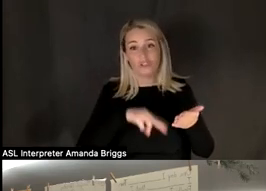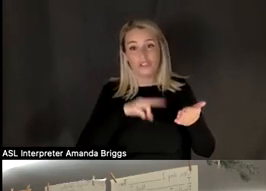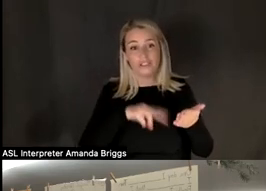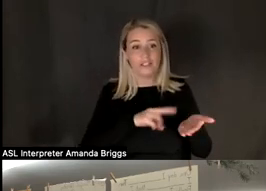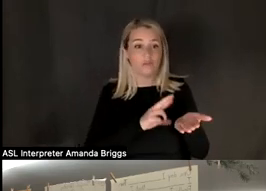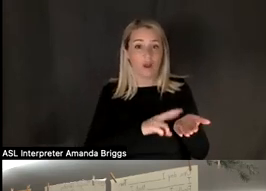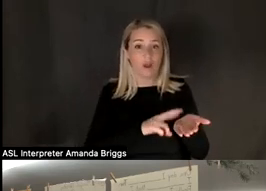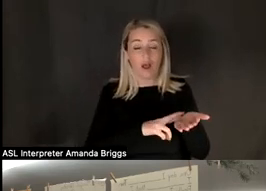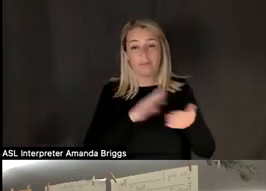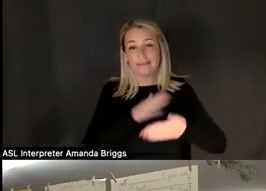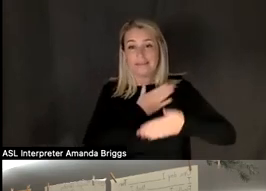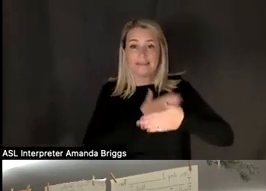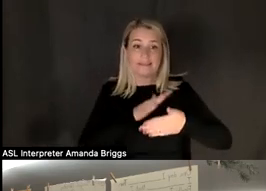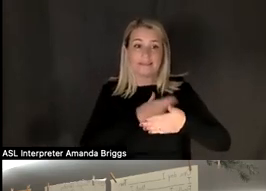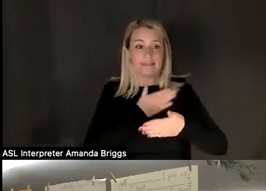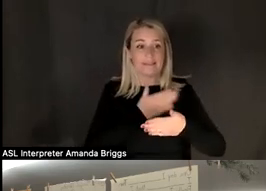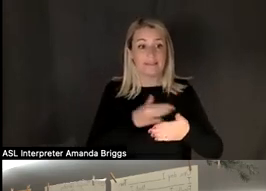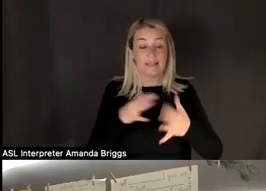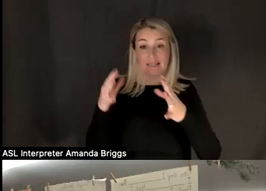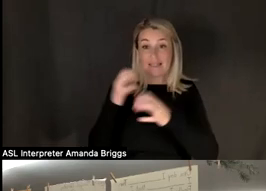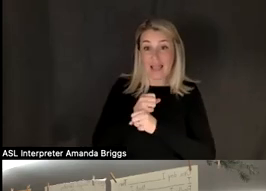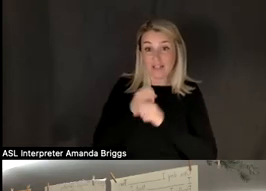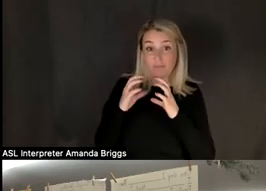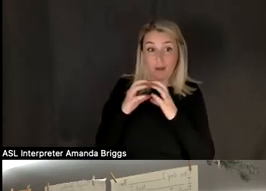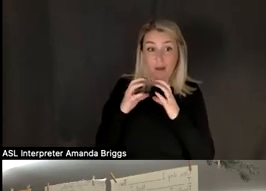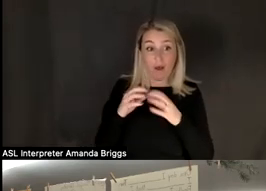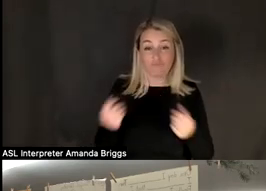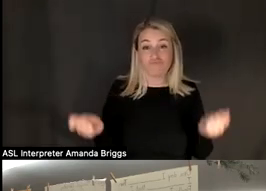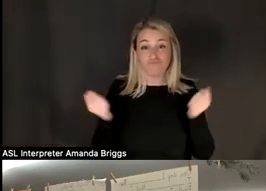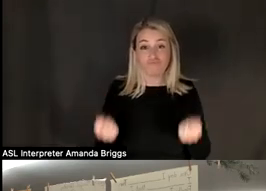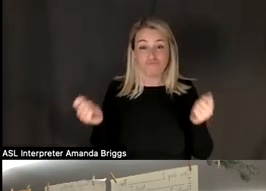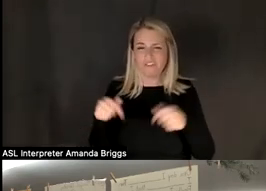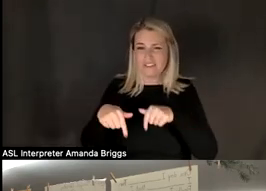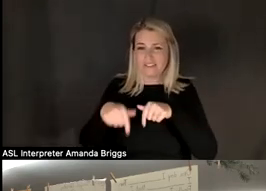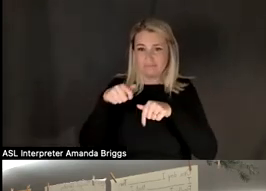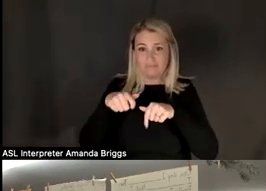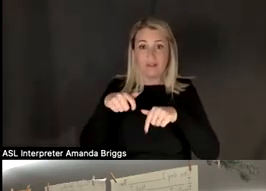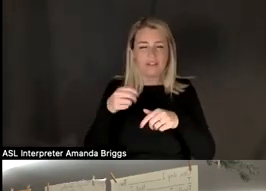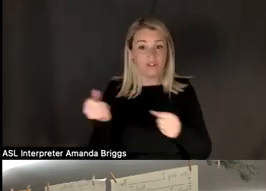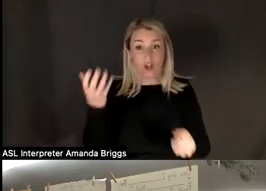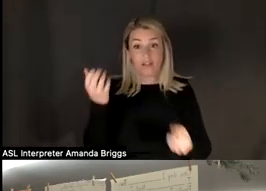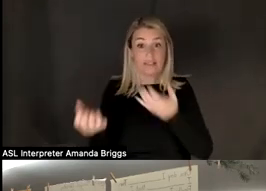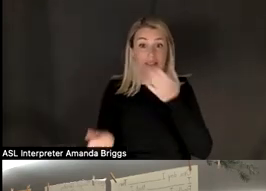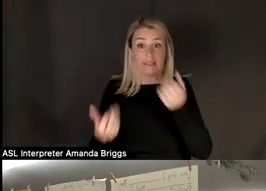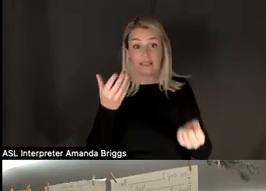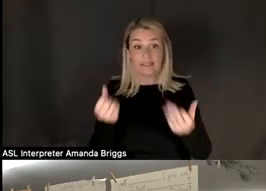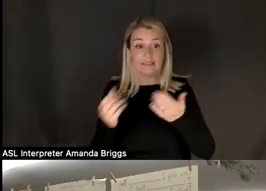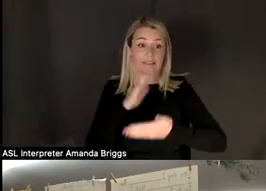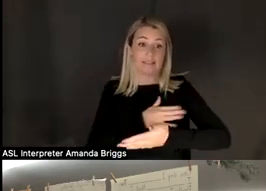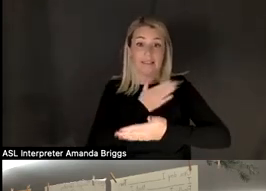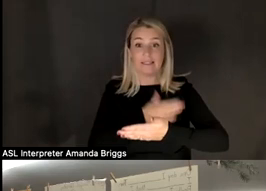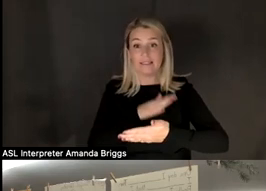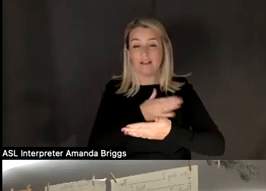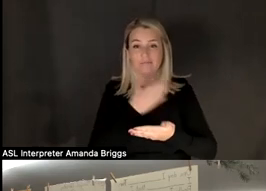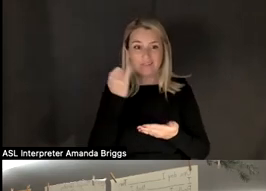ball, rope jumping, standing on one leg. I think juggling, singing a song, even if you don't want balls,